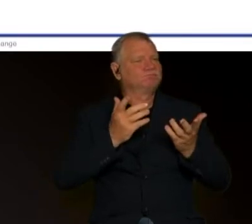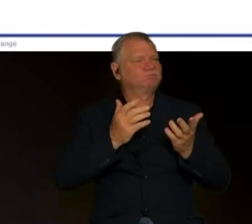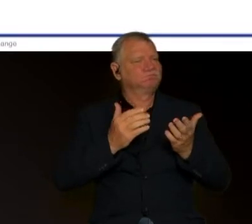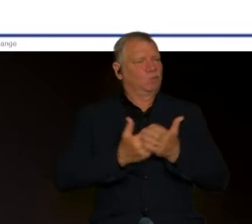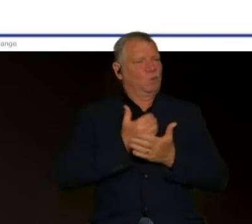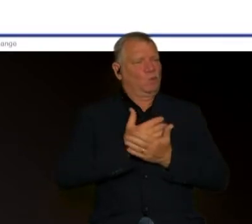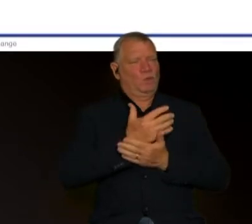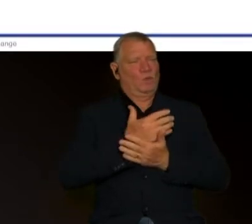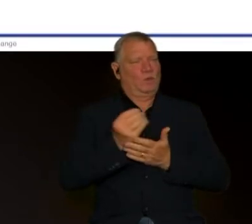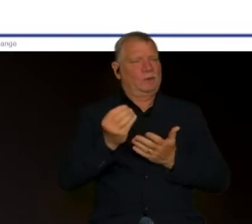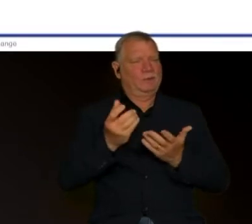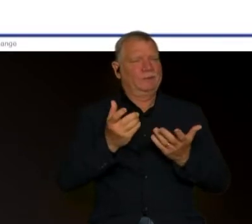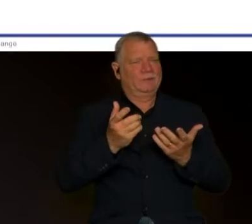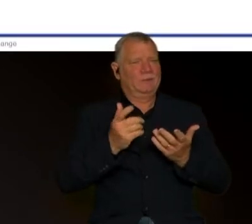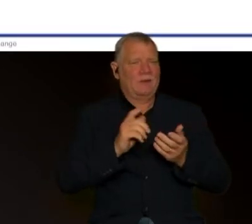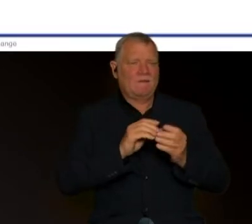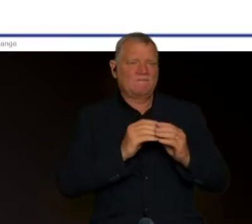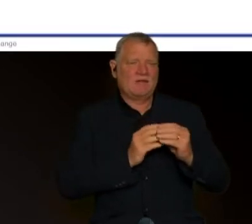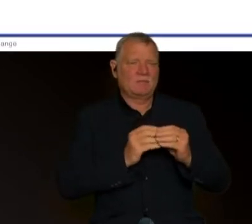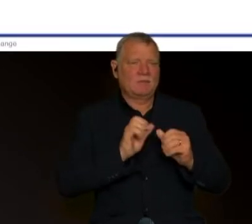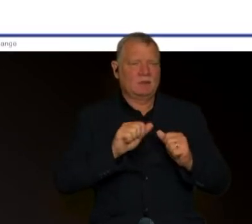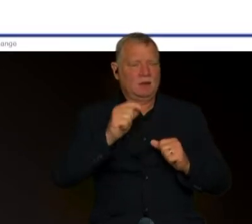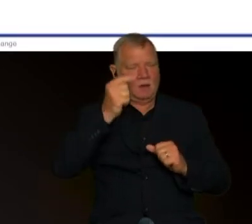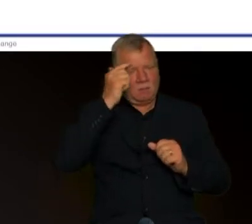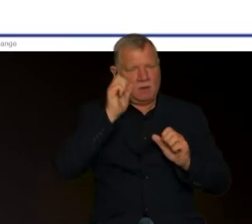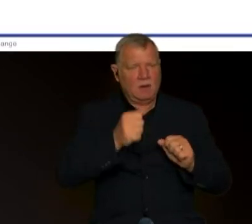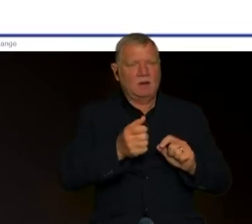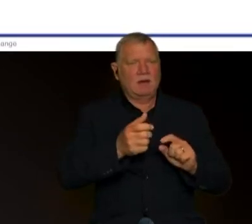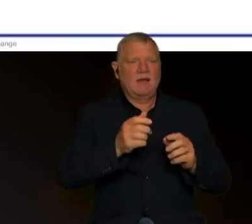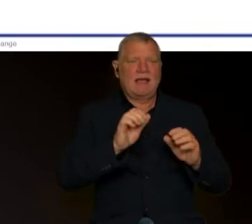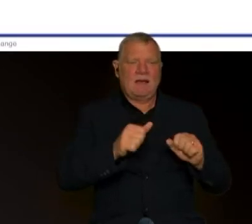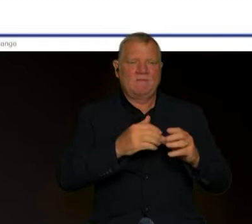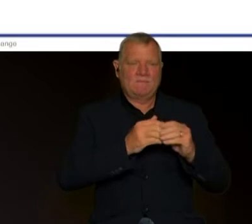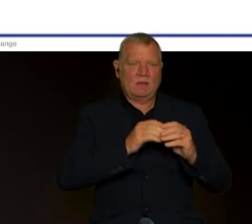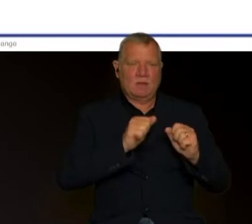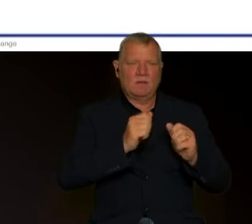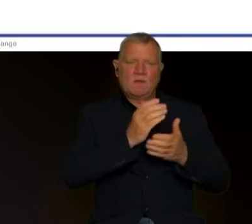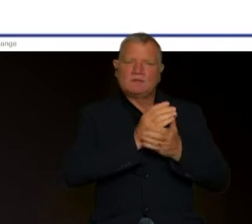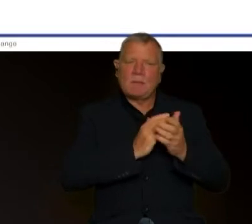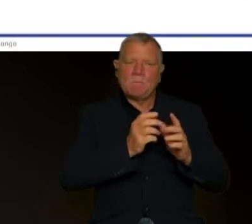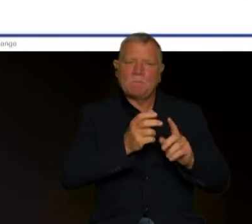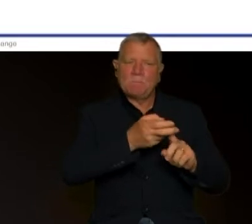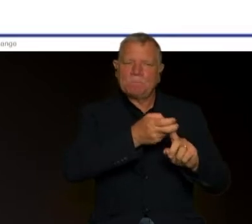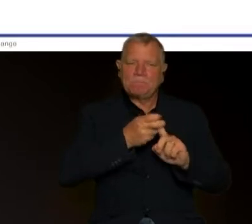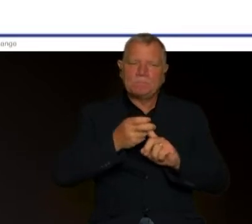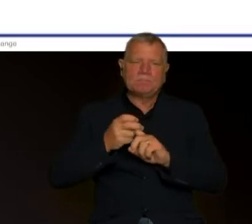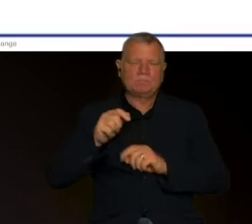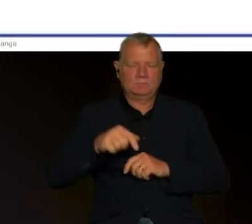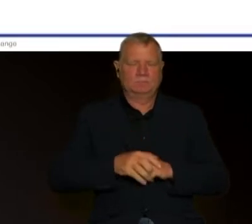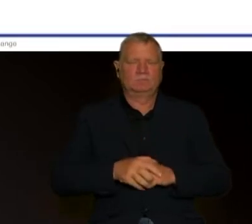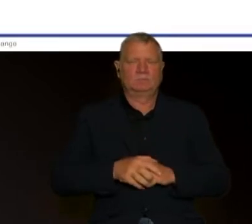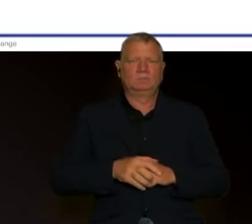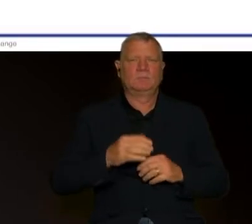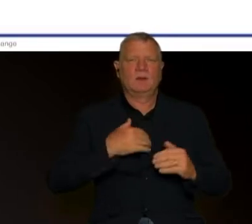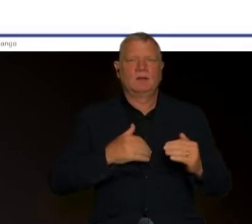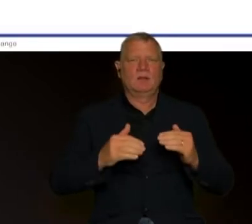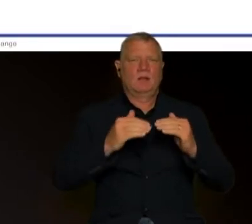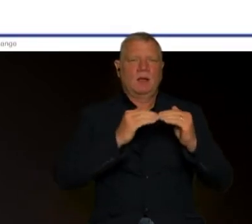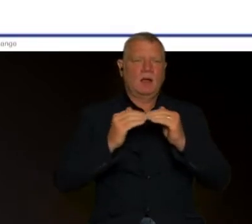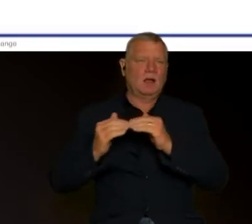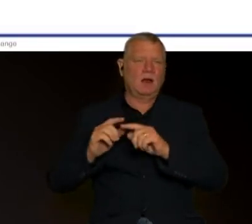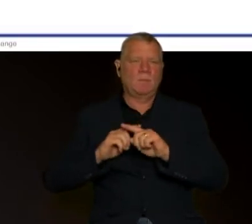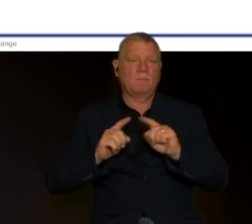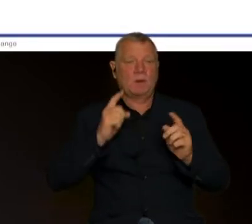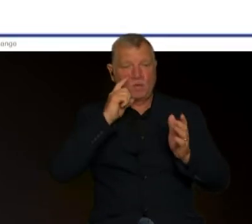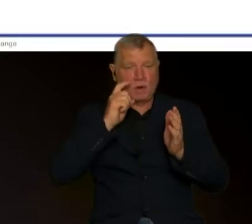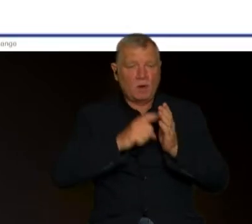very modern and advanced. There's a commitment there for the government to have flexibility for certain positions. There